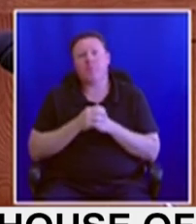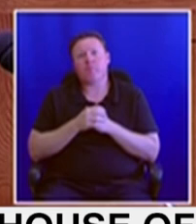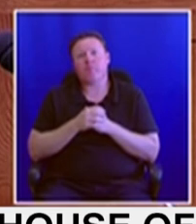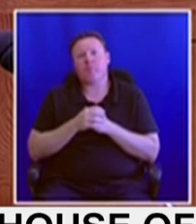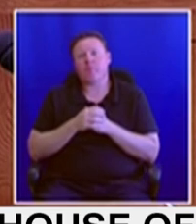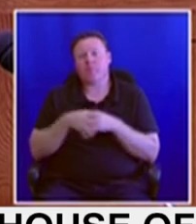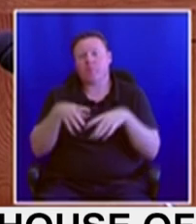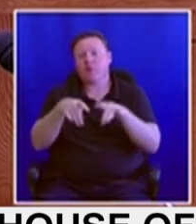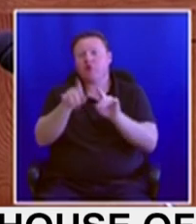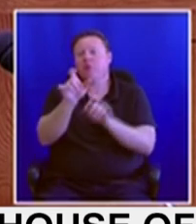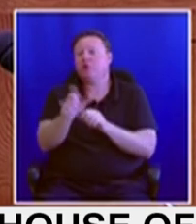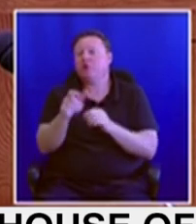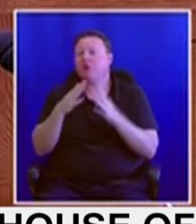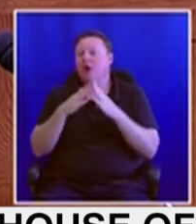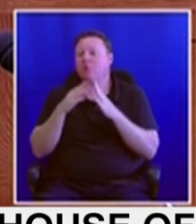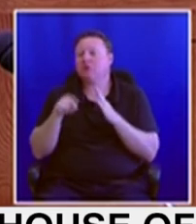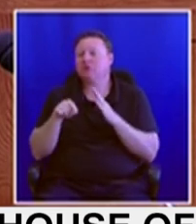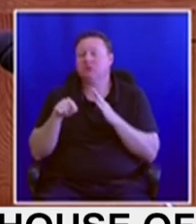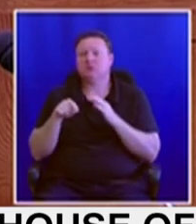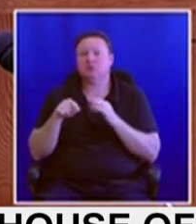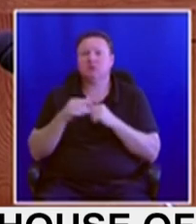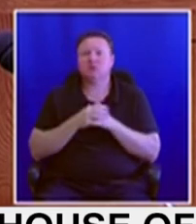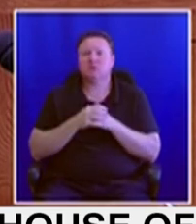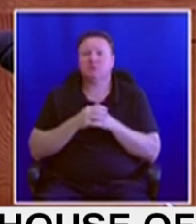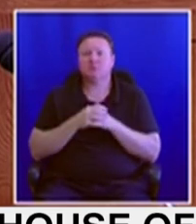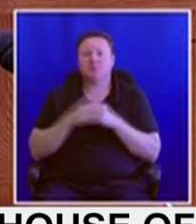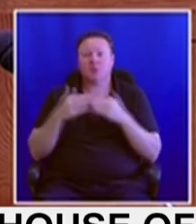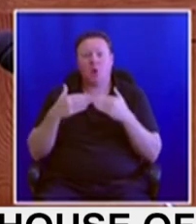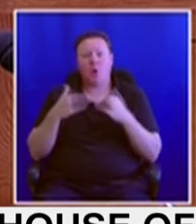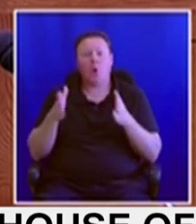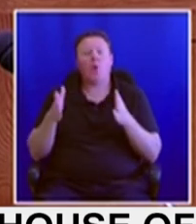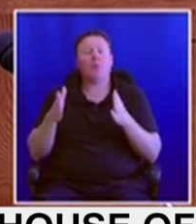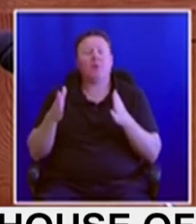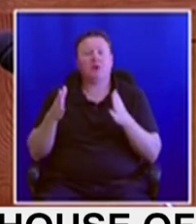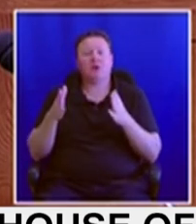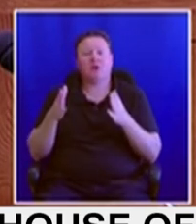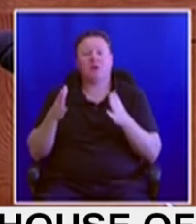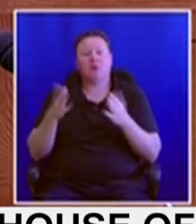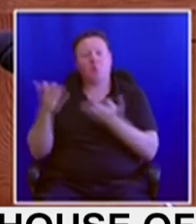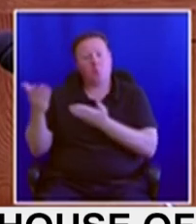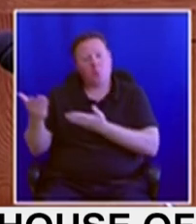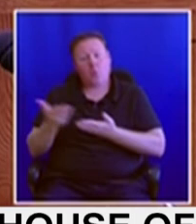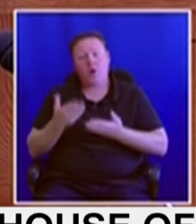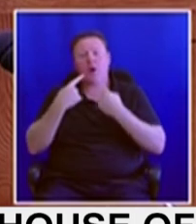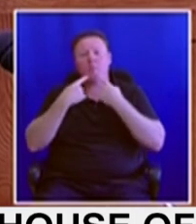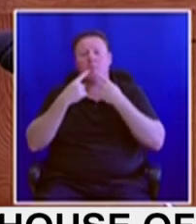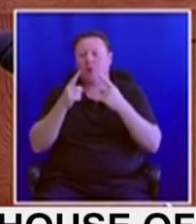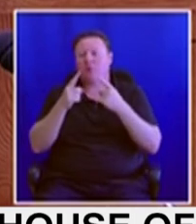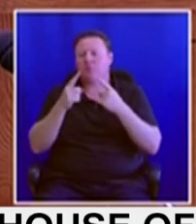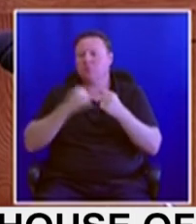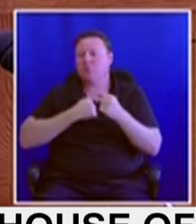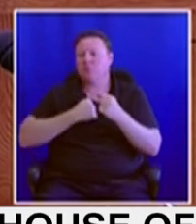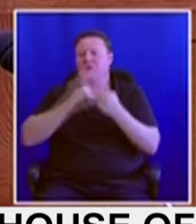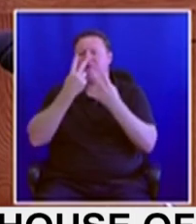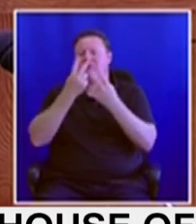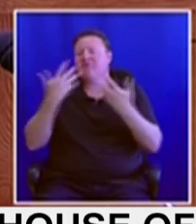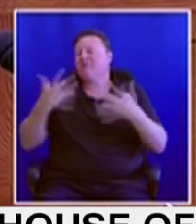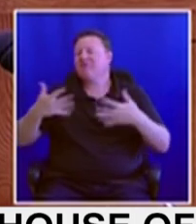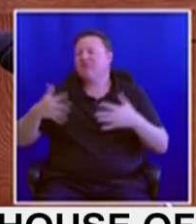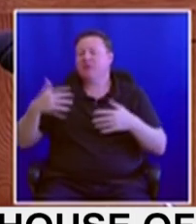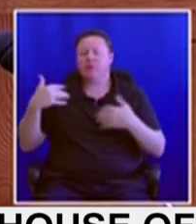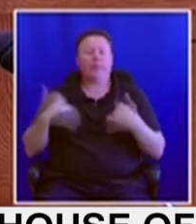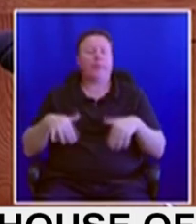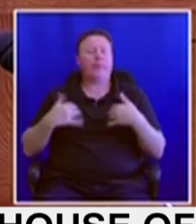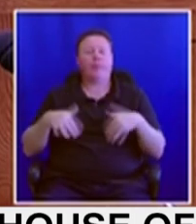Chairperson of the House, your opening and welcoming remarks, in my view already,